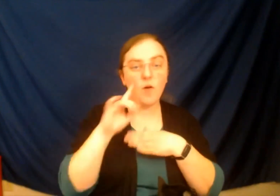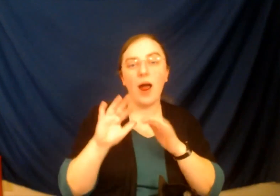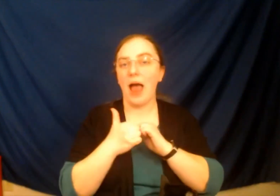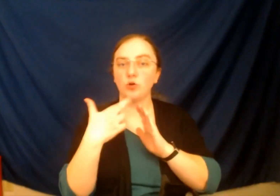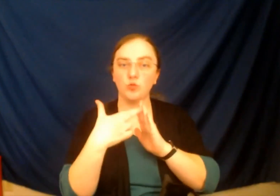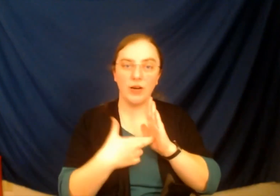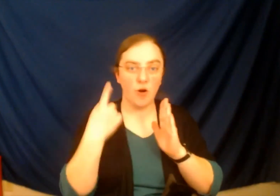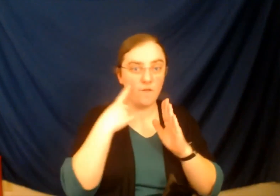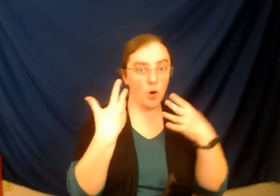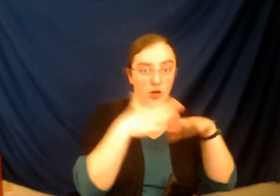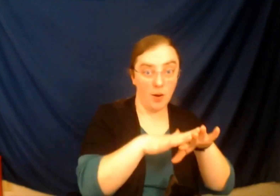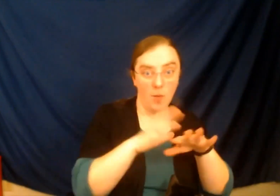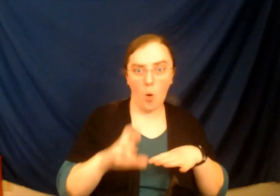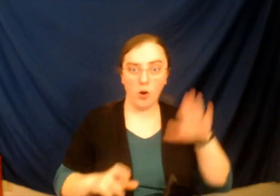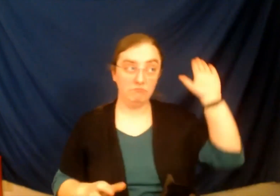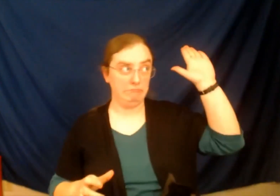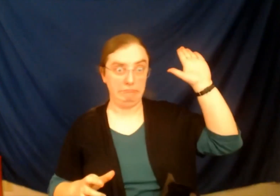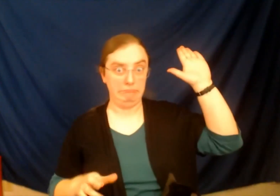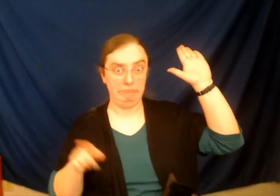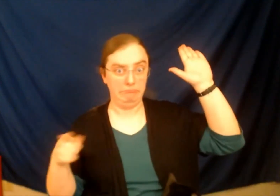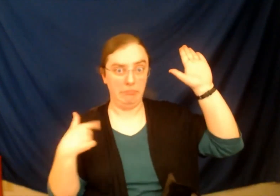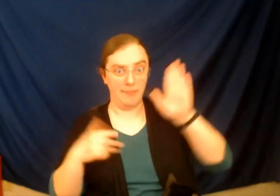not.